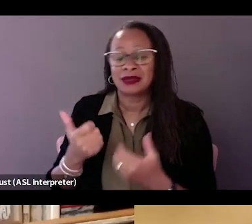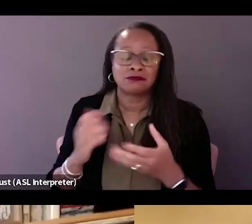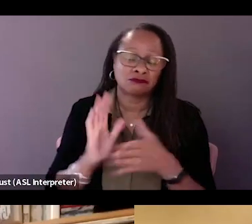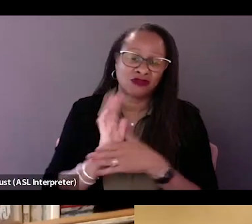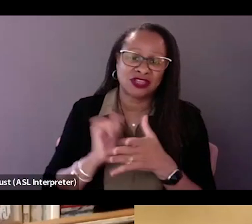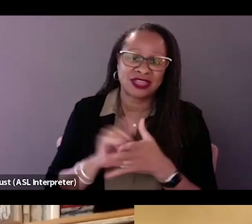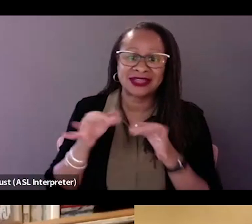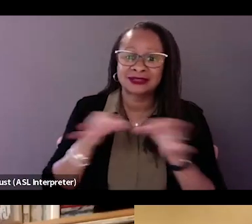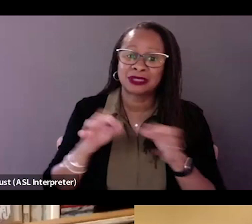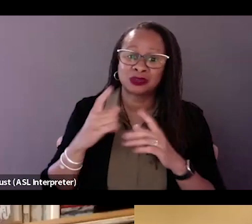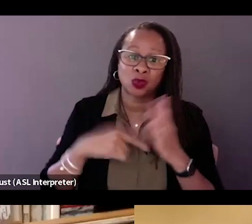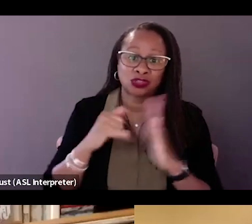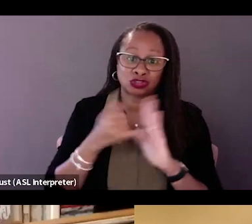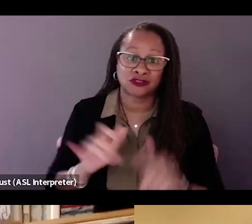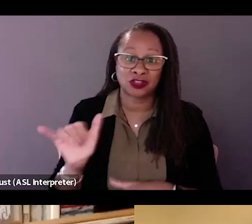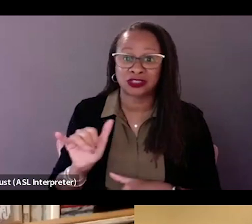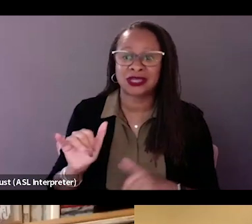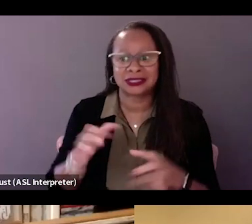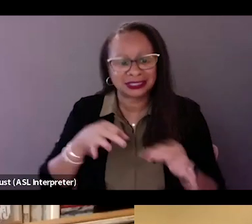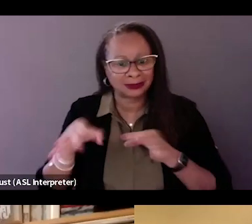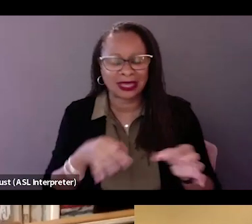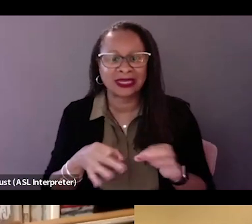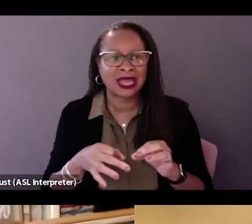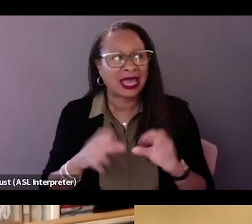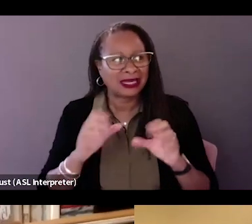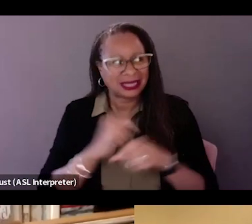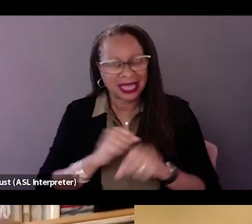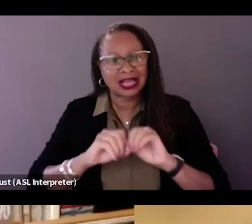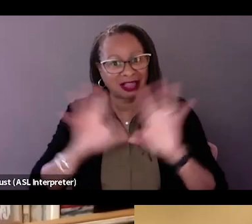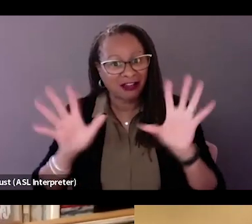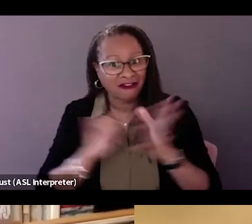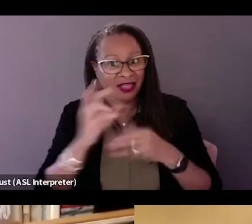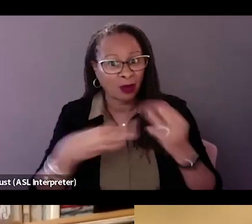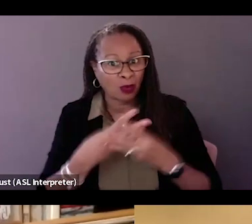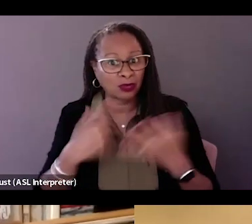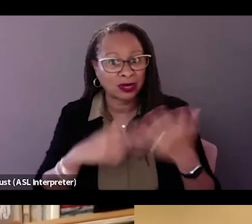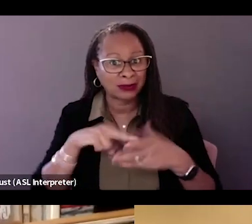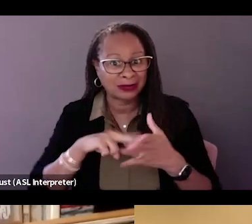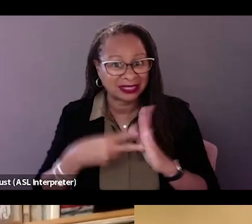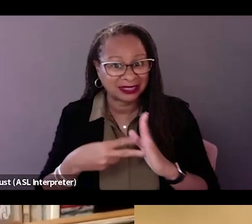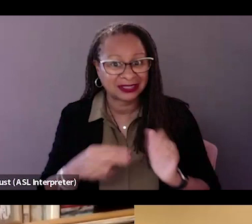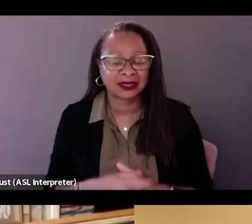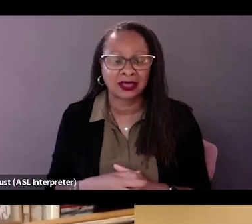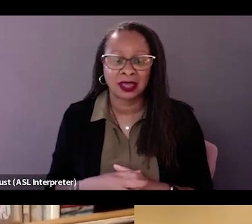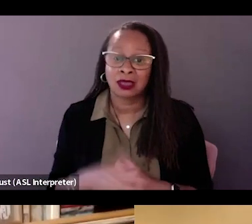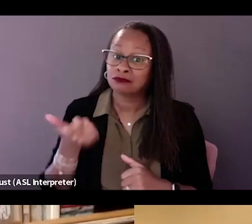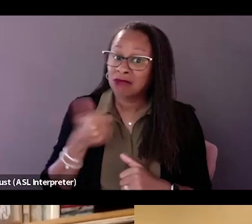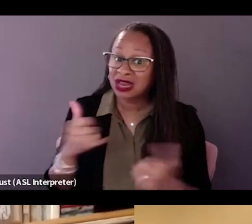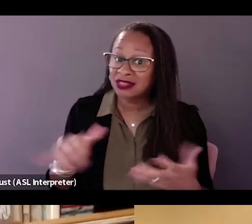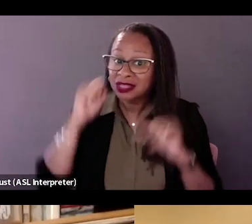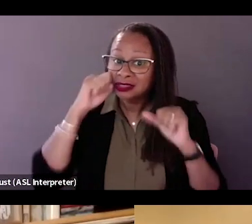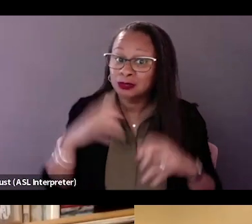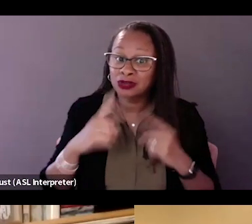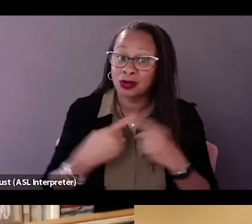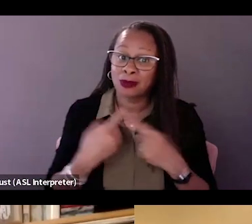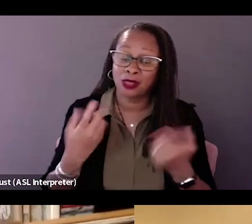can only help. It can demystify it for people, and I love that this movie does that. Was there anything that surprised you about the world,